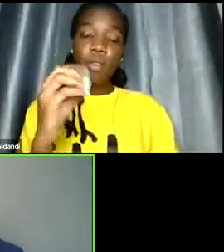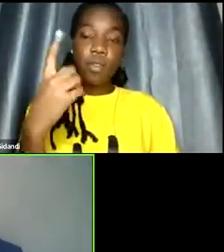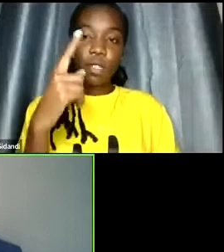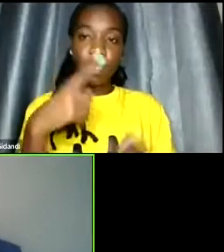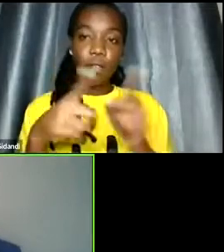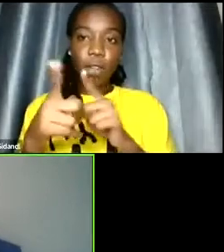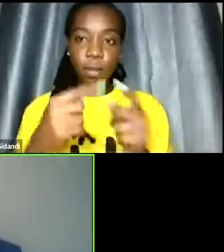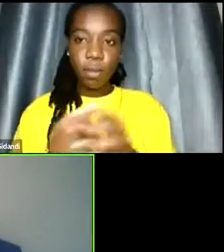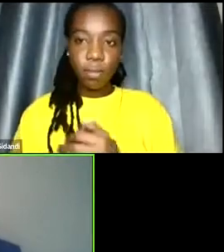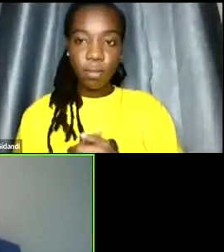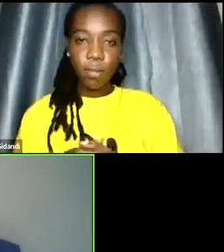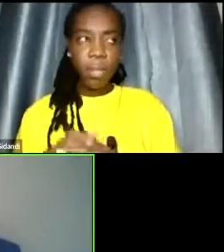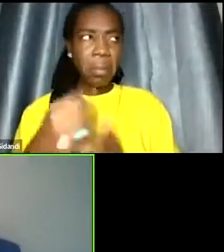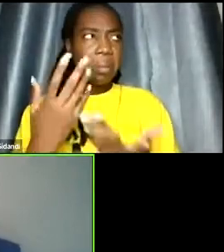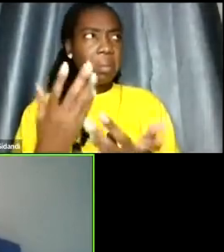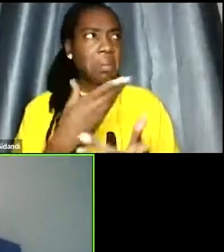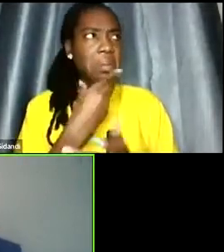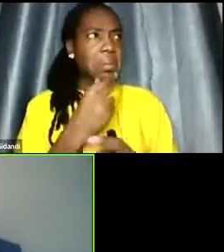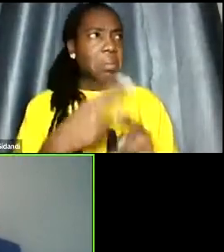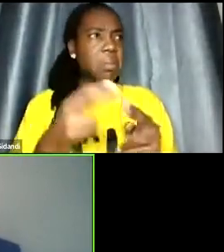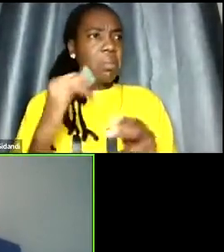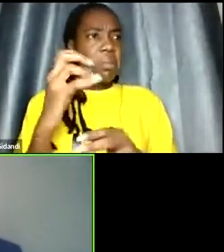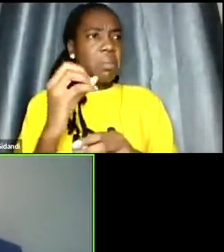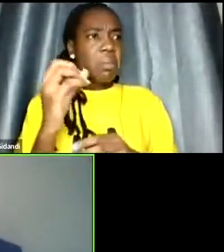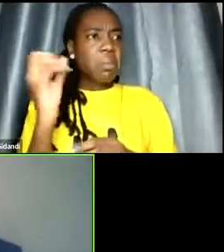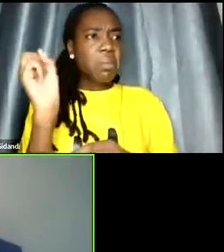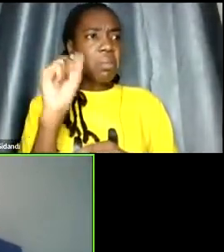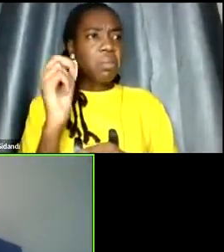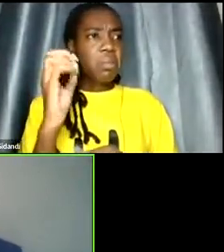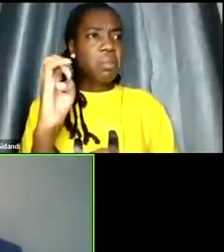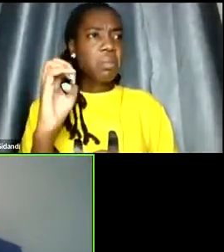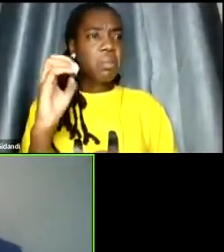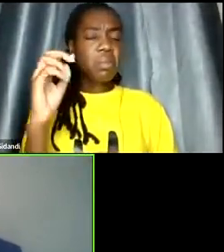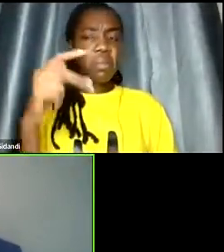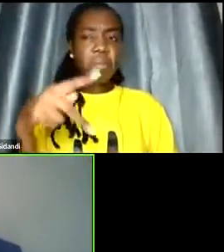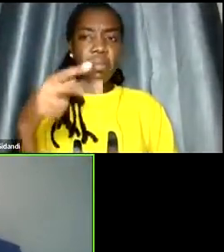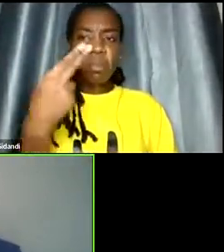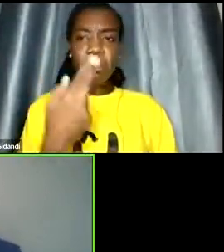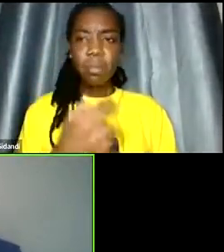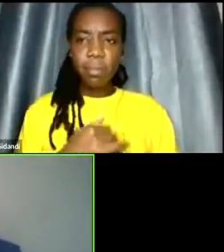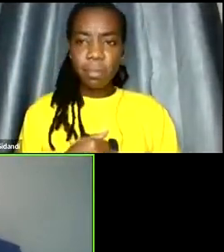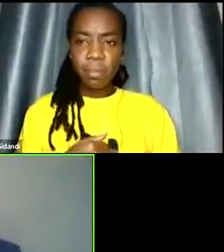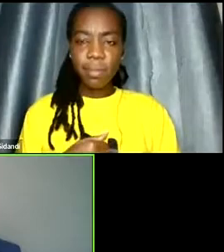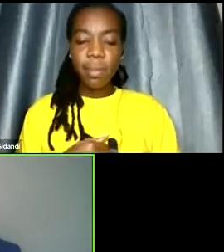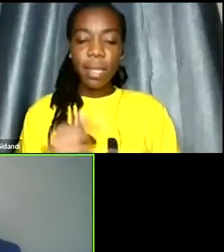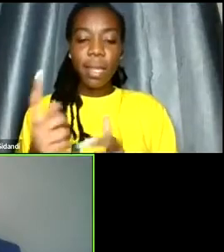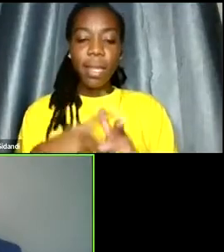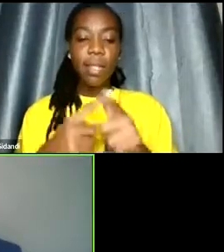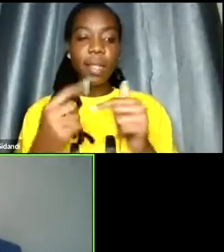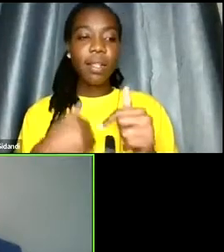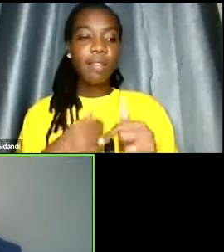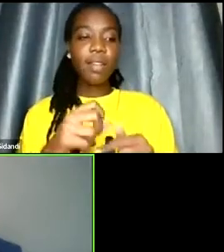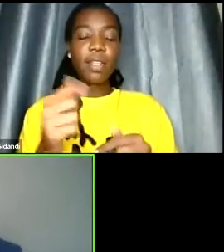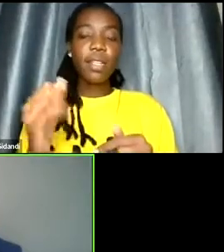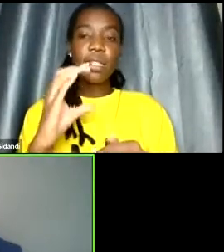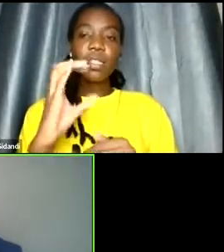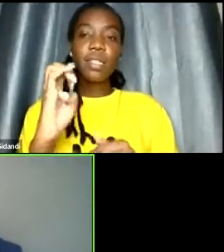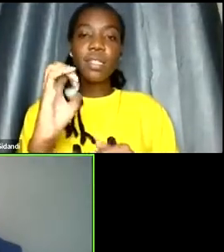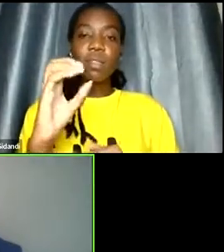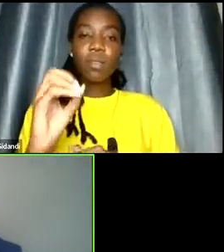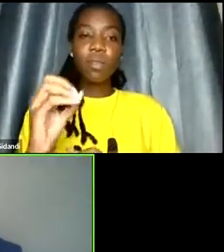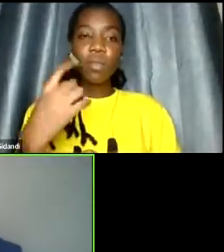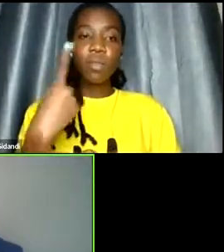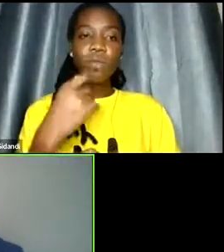Mr. Josephs? Something like that. And then we had another CEO who died.